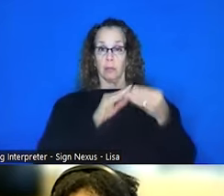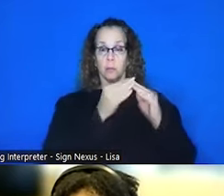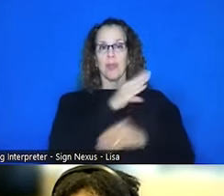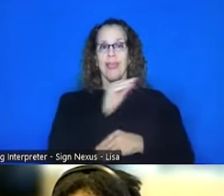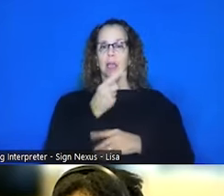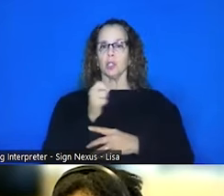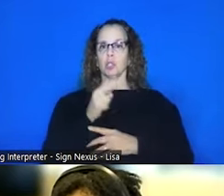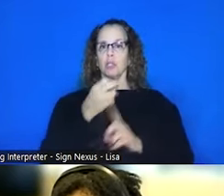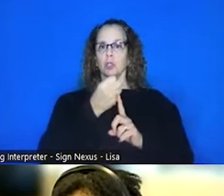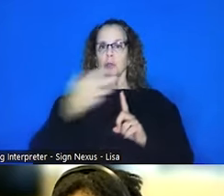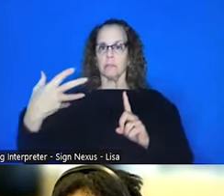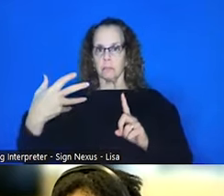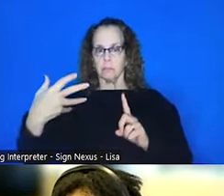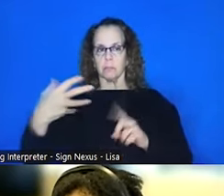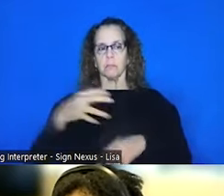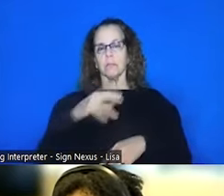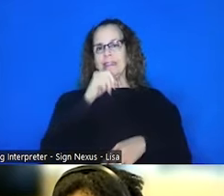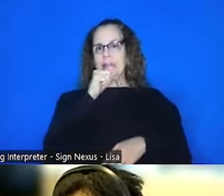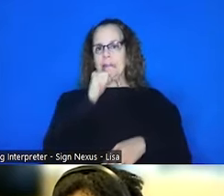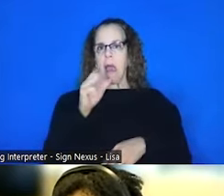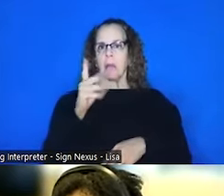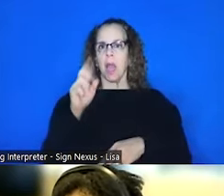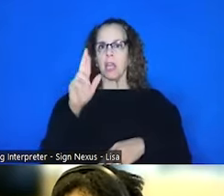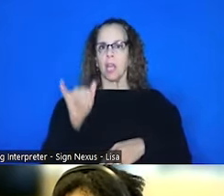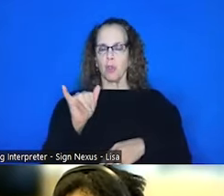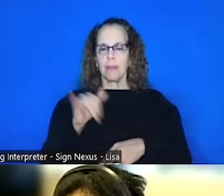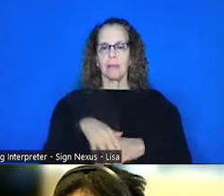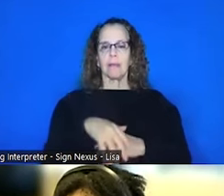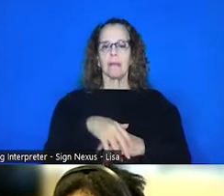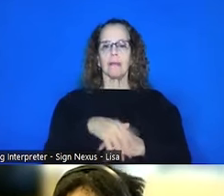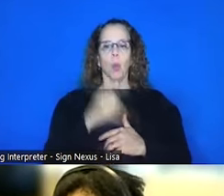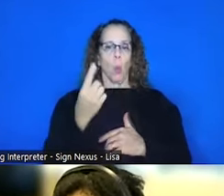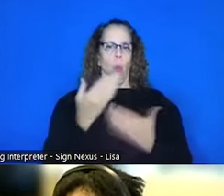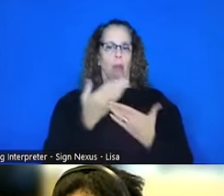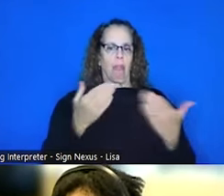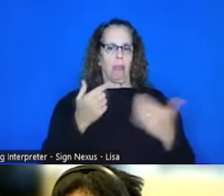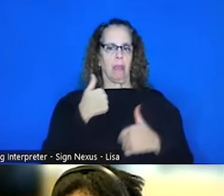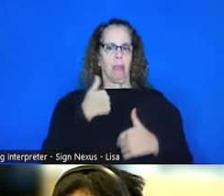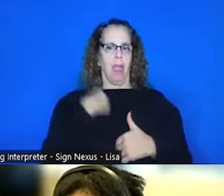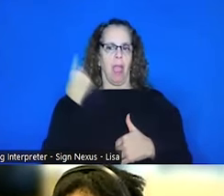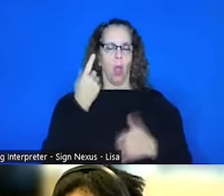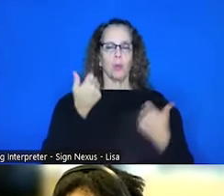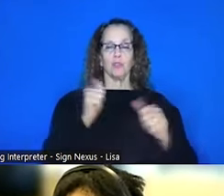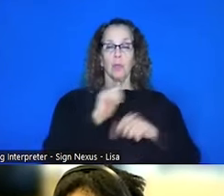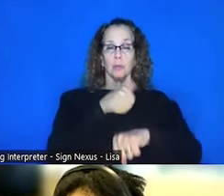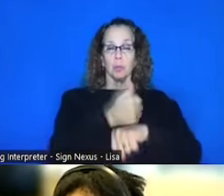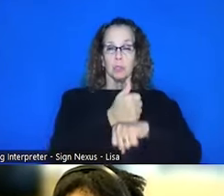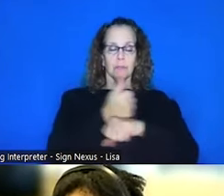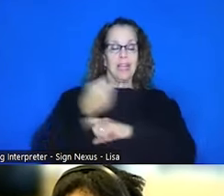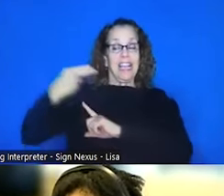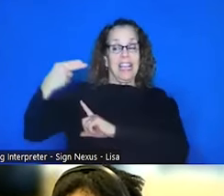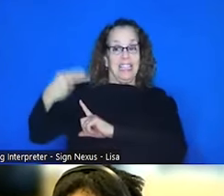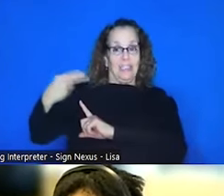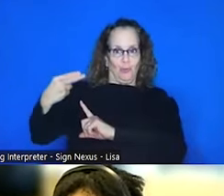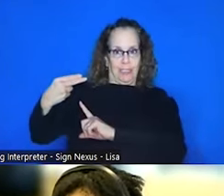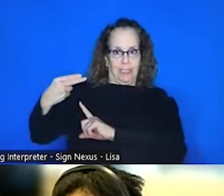really important. I love history. So one of the things I always try to, establish some type of historical content